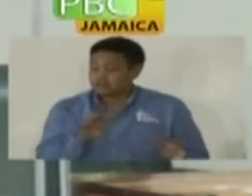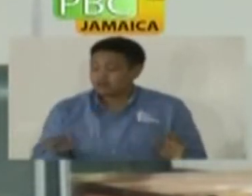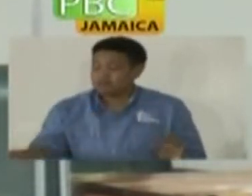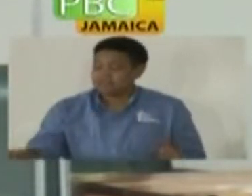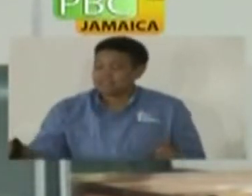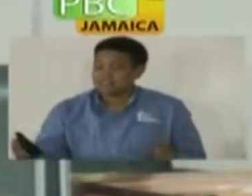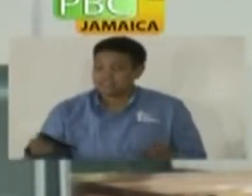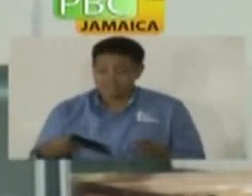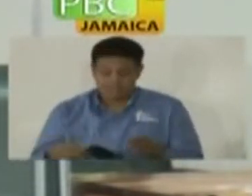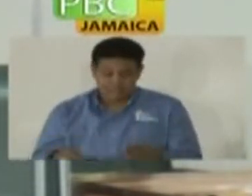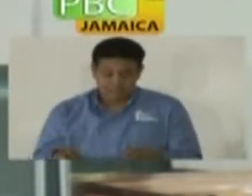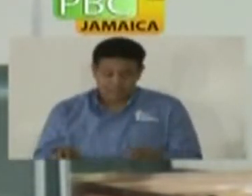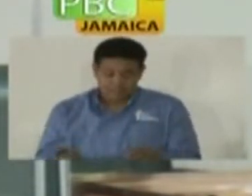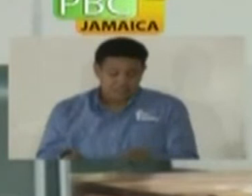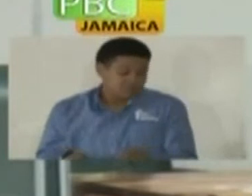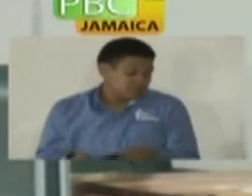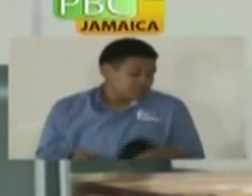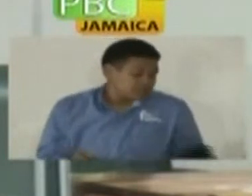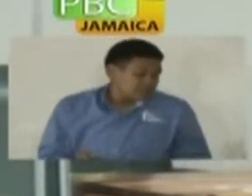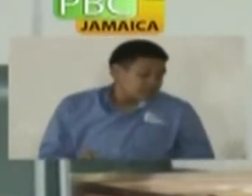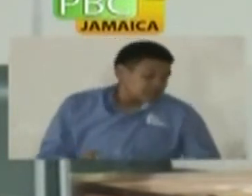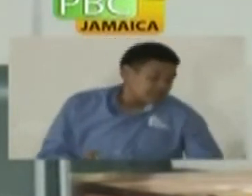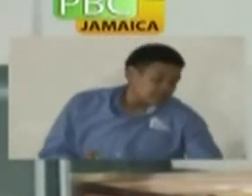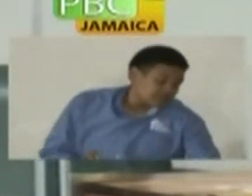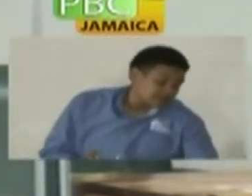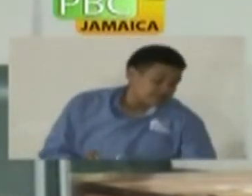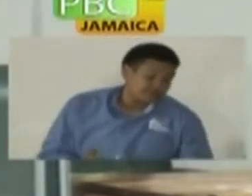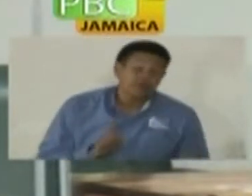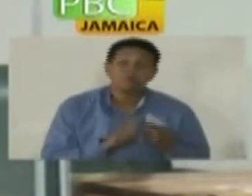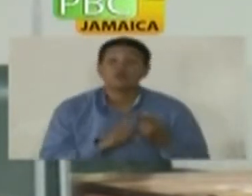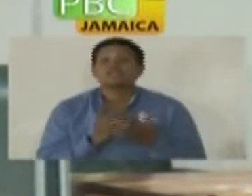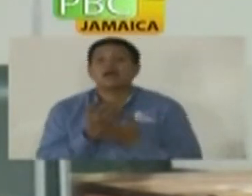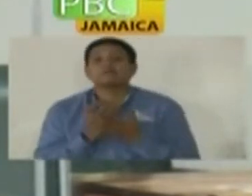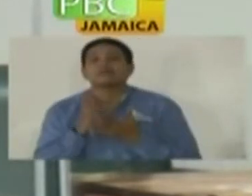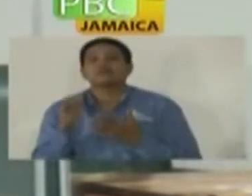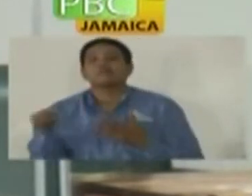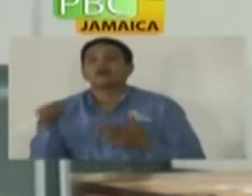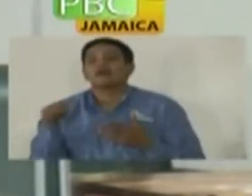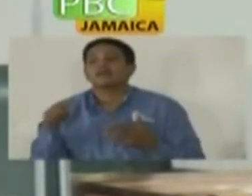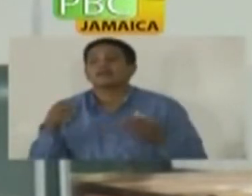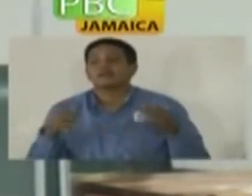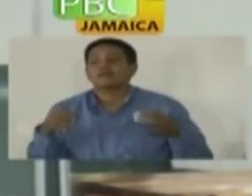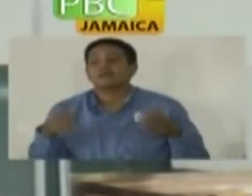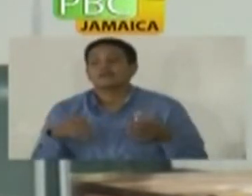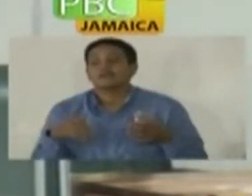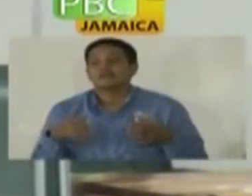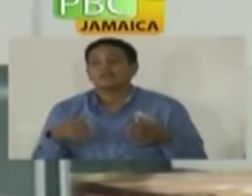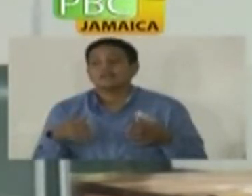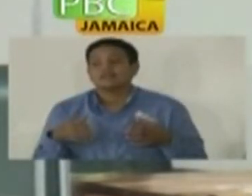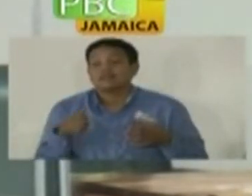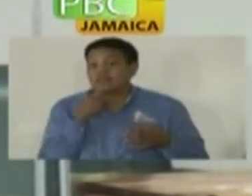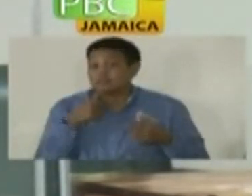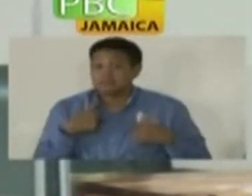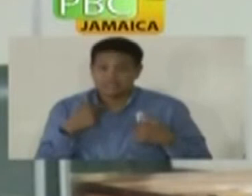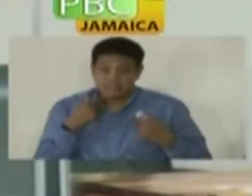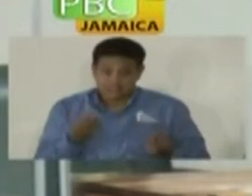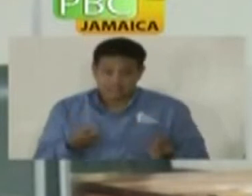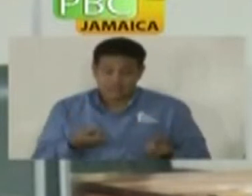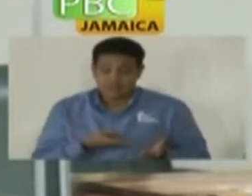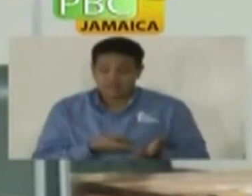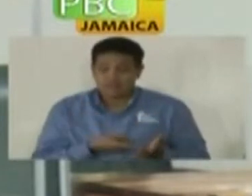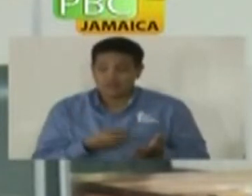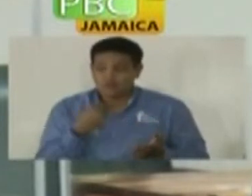Mr. President, an appeal by the prosecution. It's not me says so, Mr. President, that's what it says on a